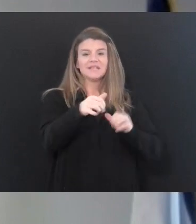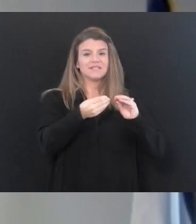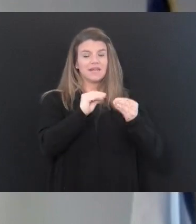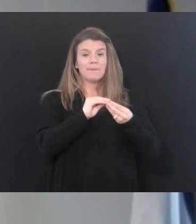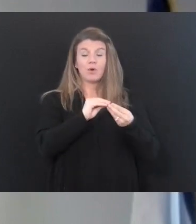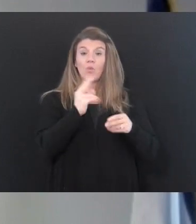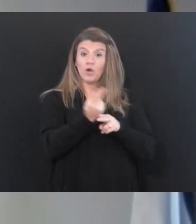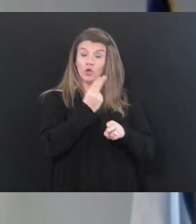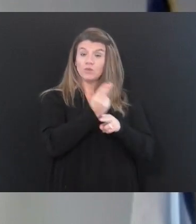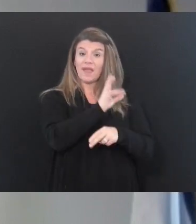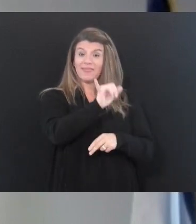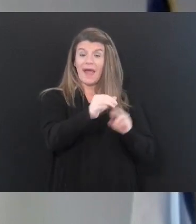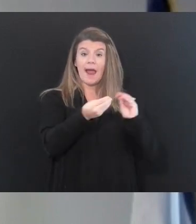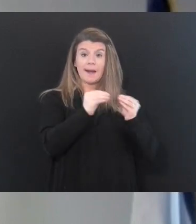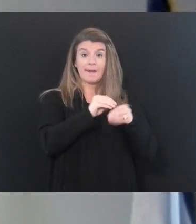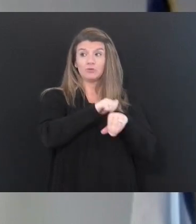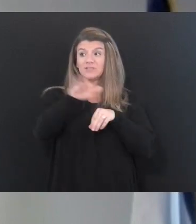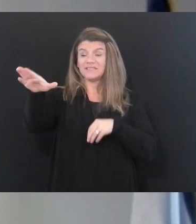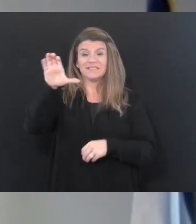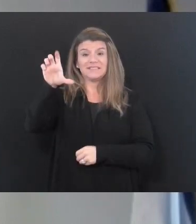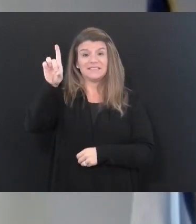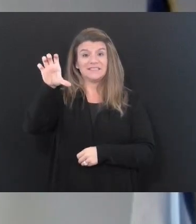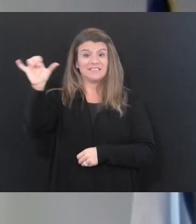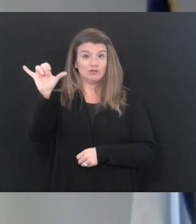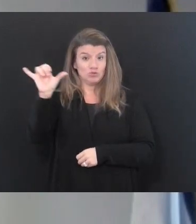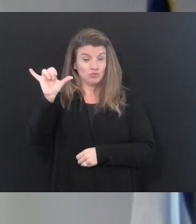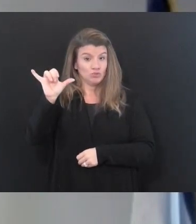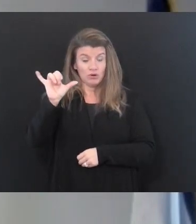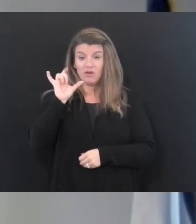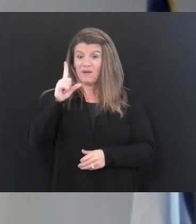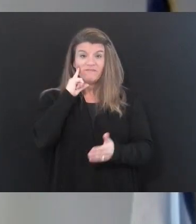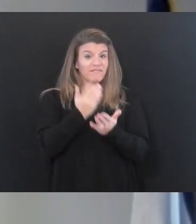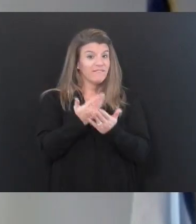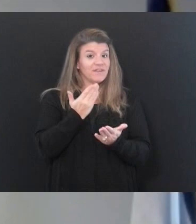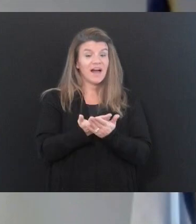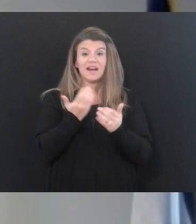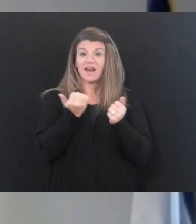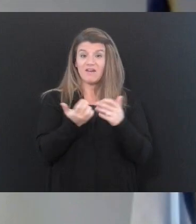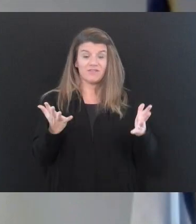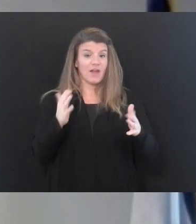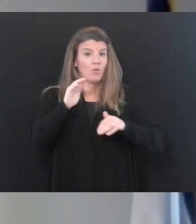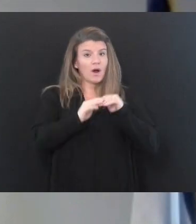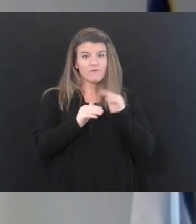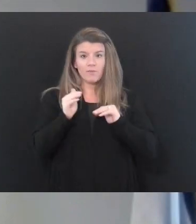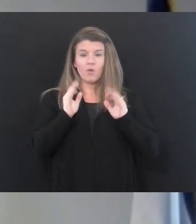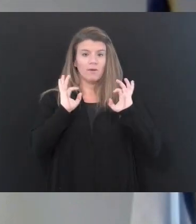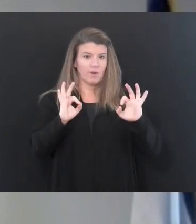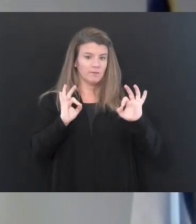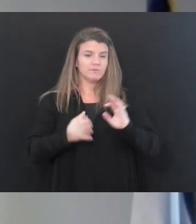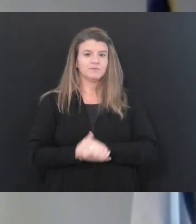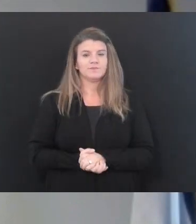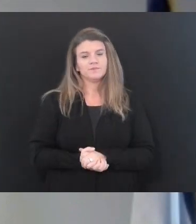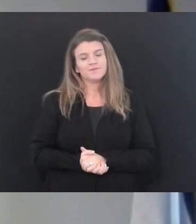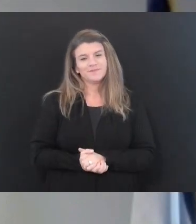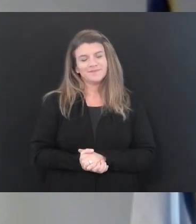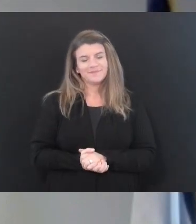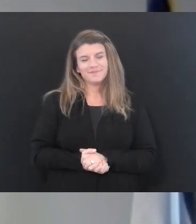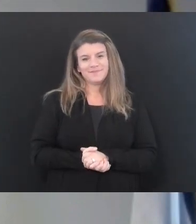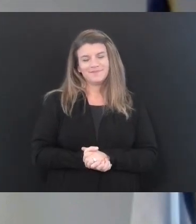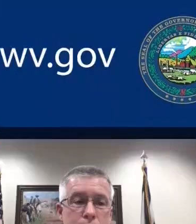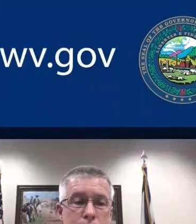also to send to CDC. That's been verified, and we are comfortable with that number at this point. Thank